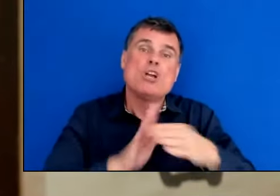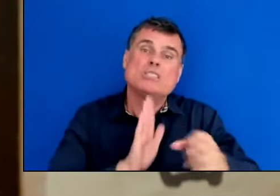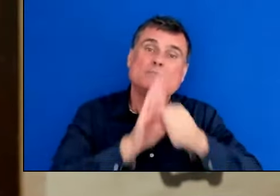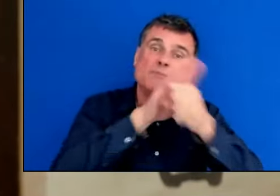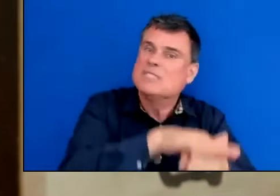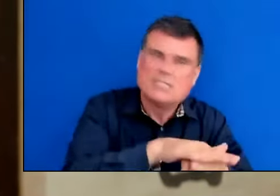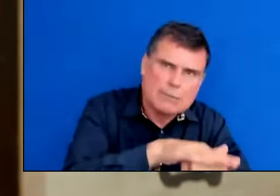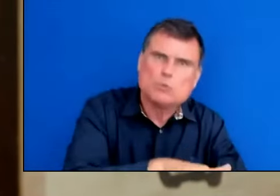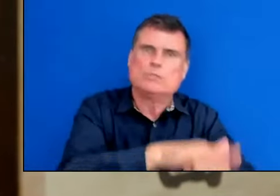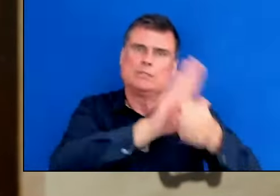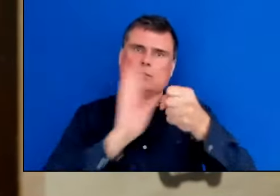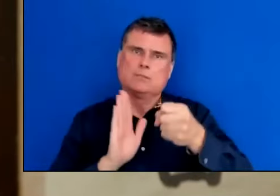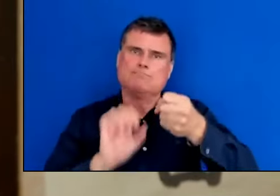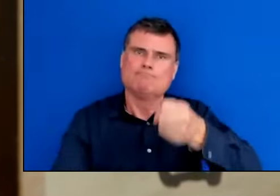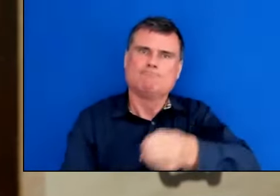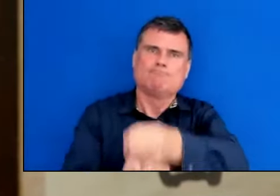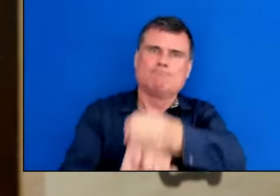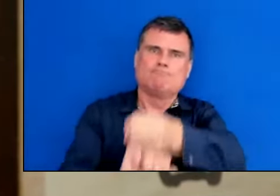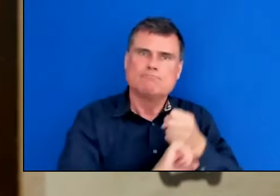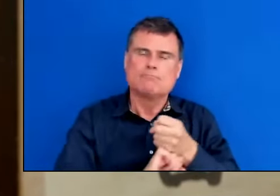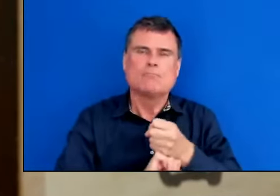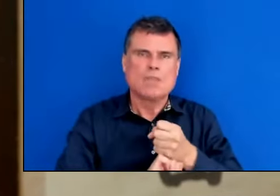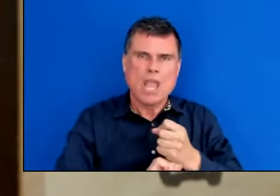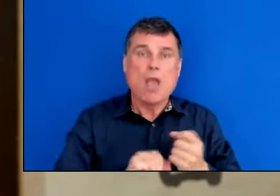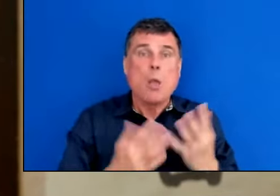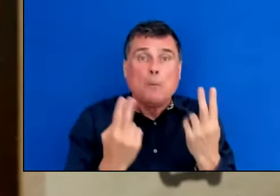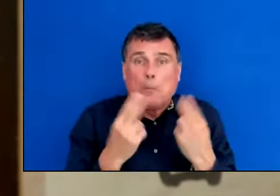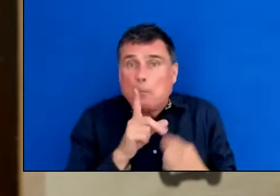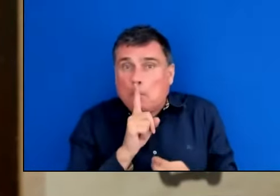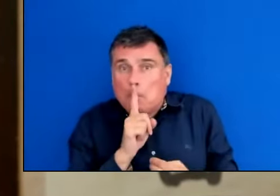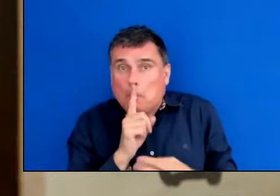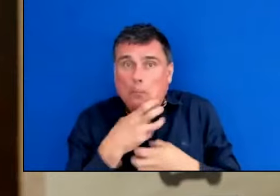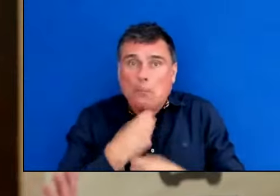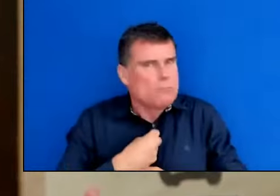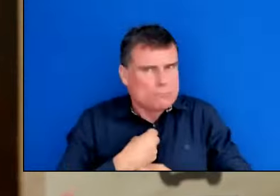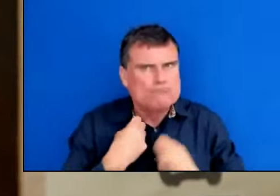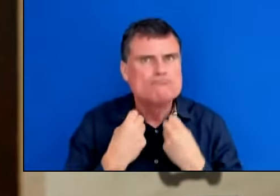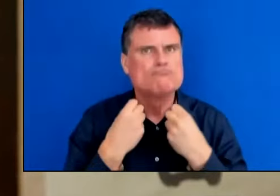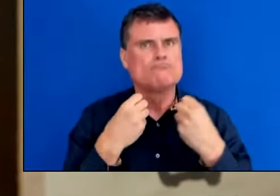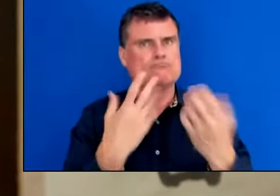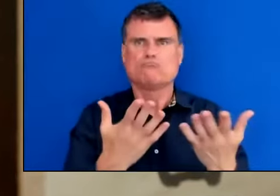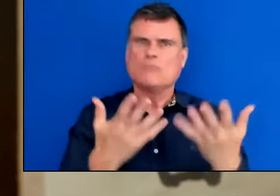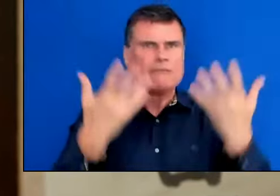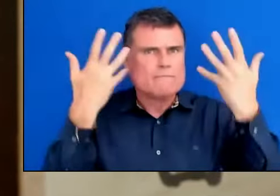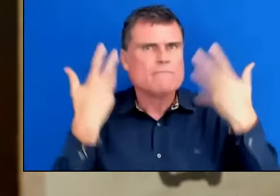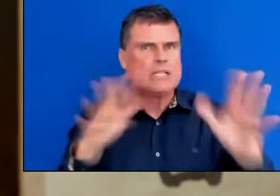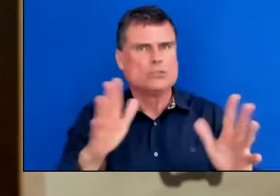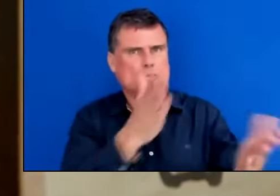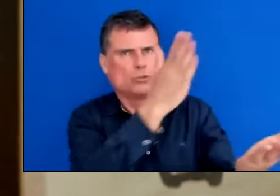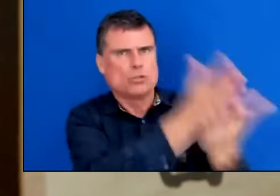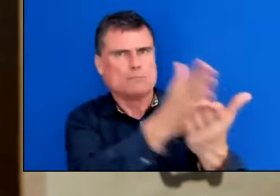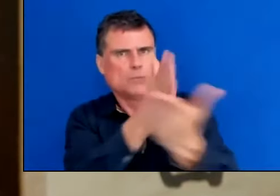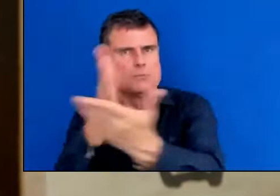see hate, we speak up. We stand together as we stood together today, as Mary stood